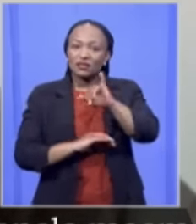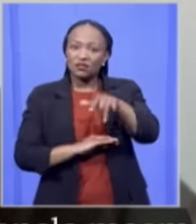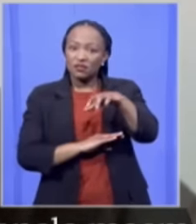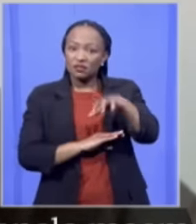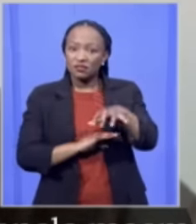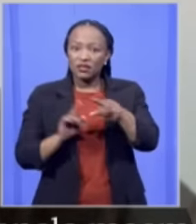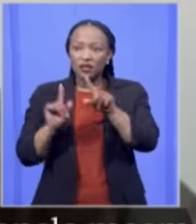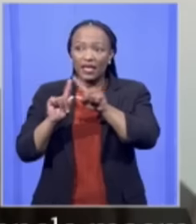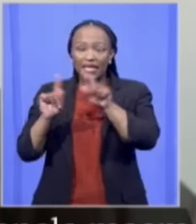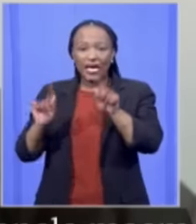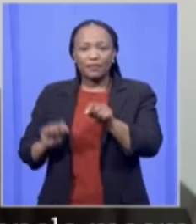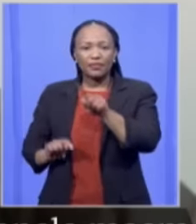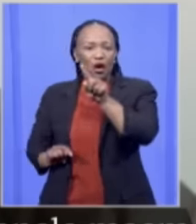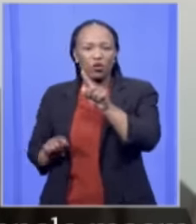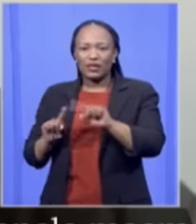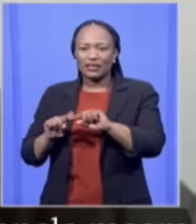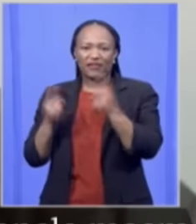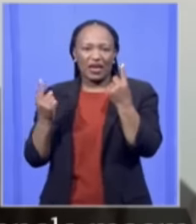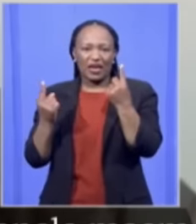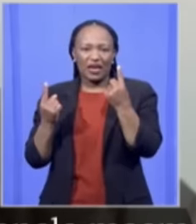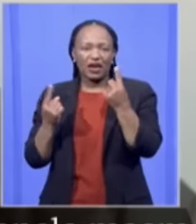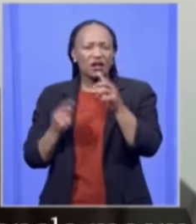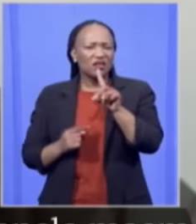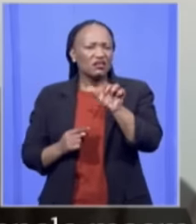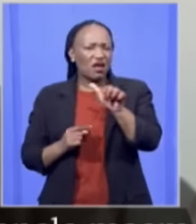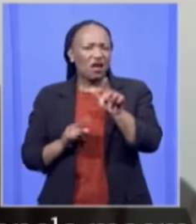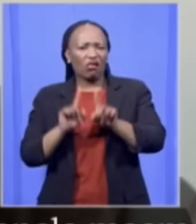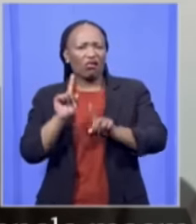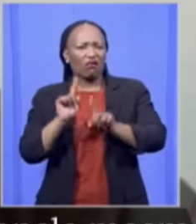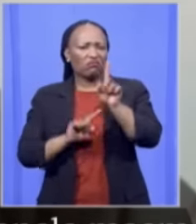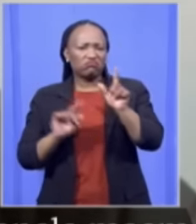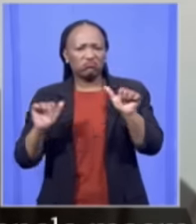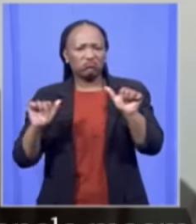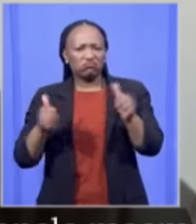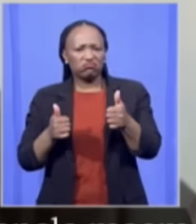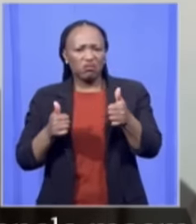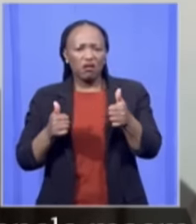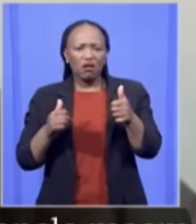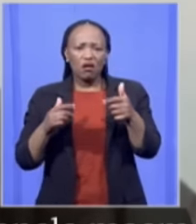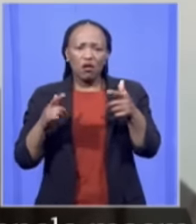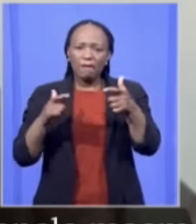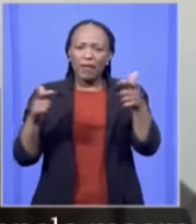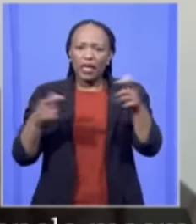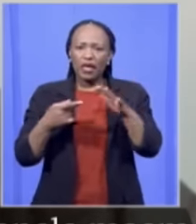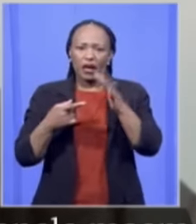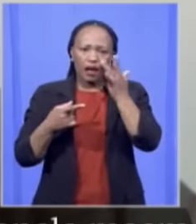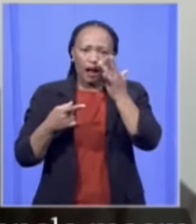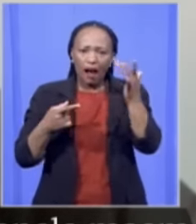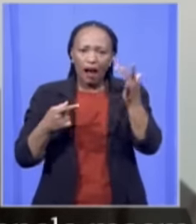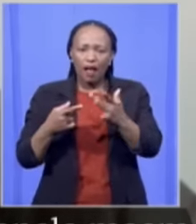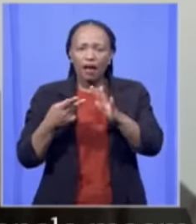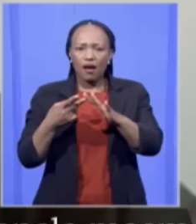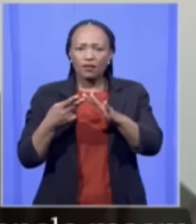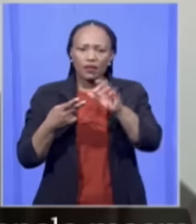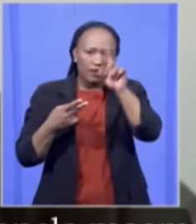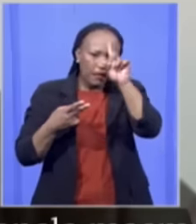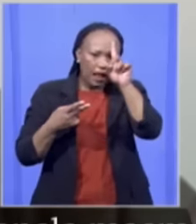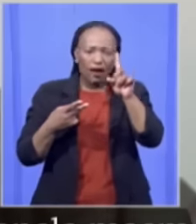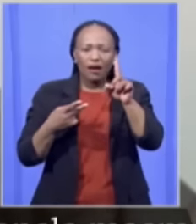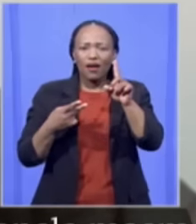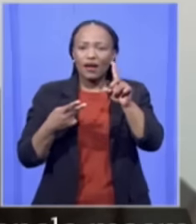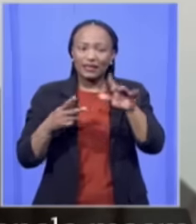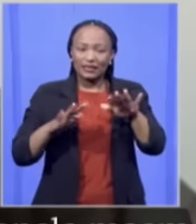of which the DA has not necessarily succeeded, especially when it comes to your largely colored and African or so-called black areas.